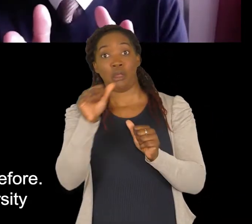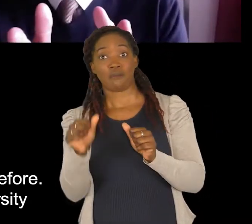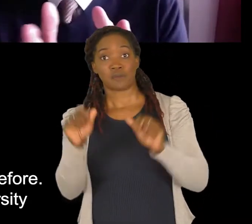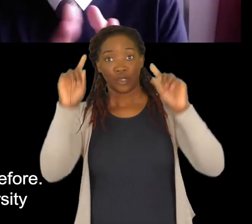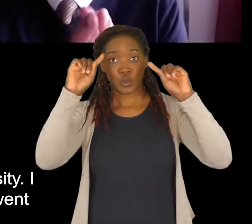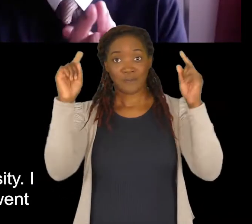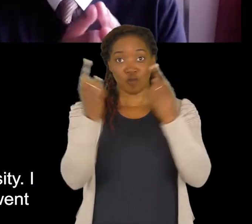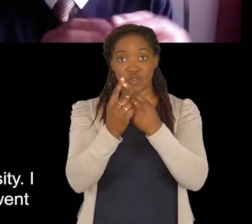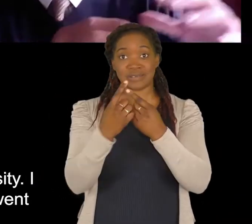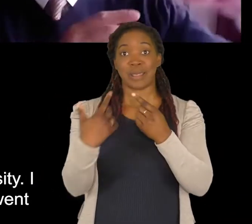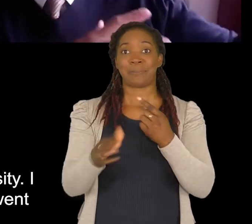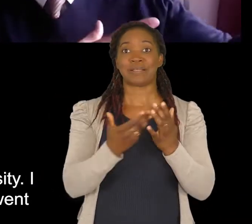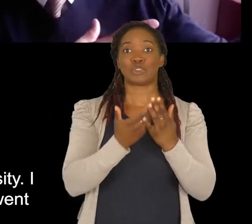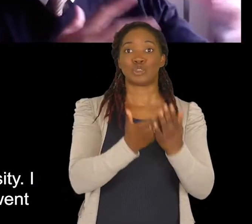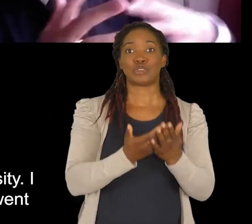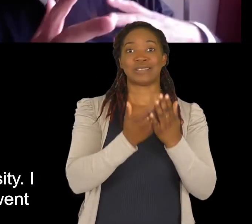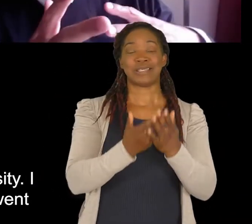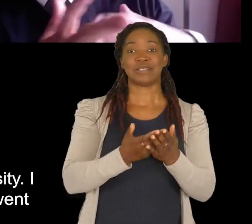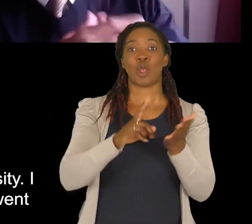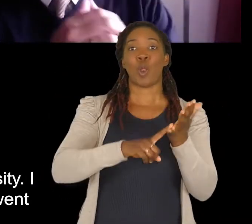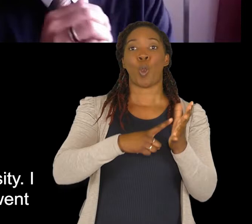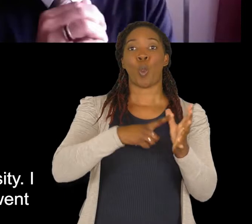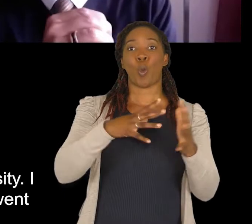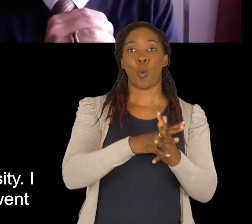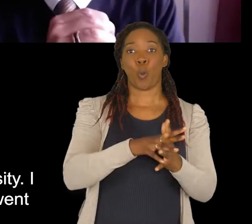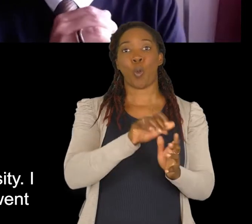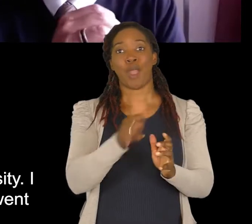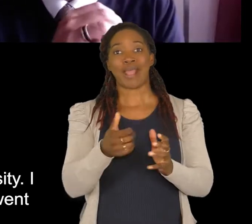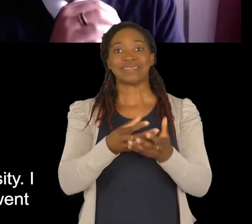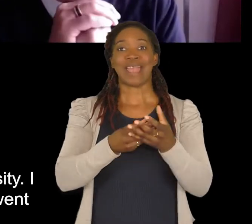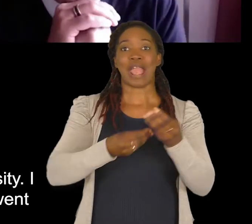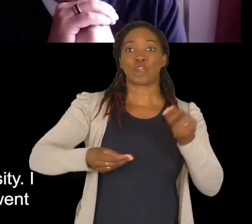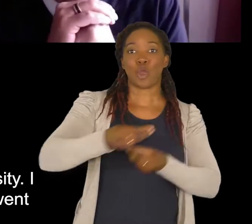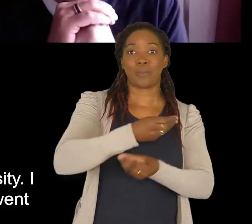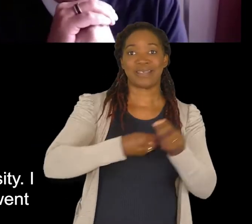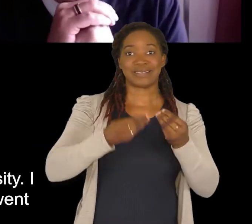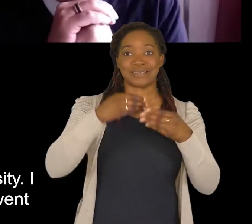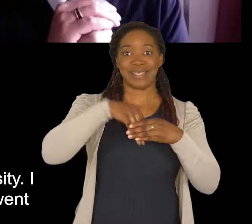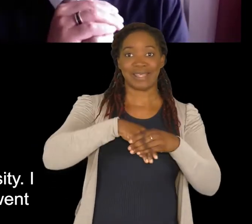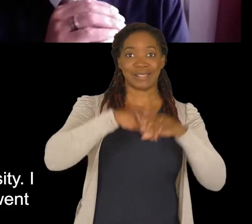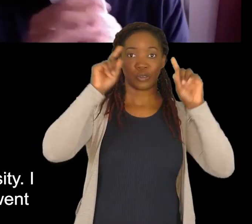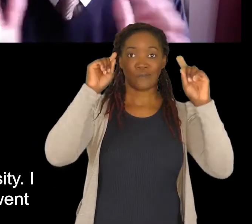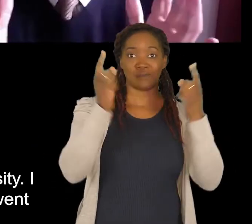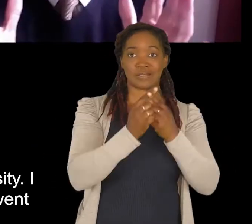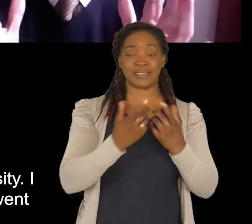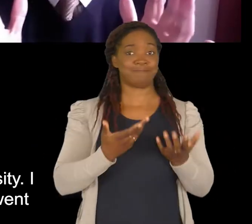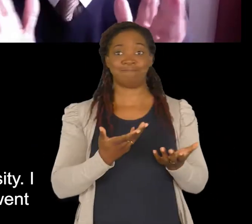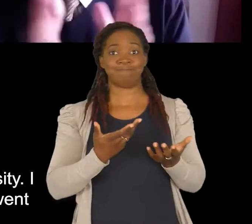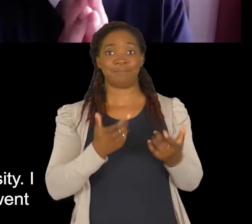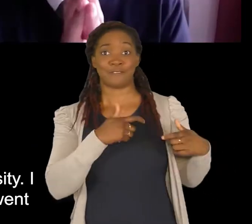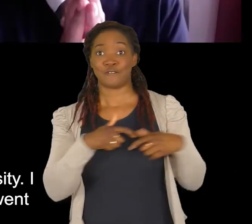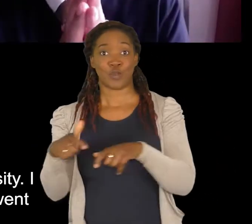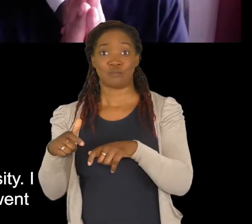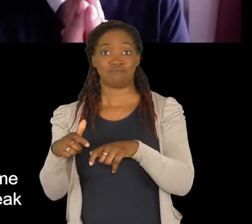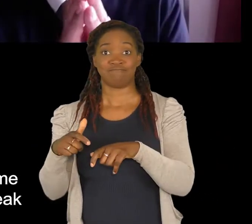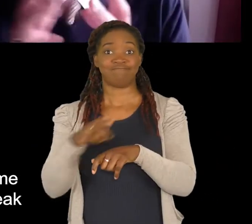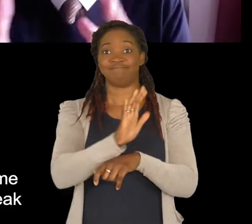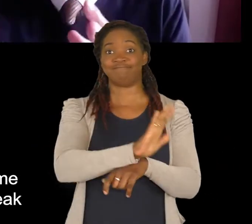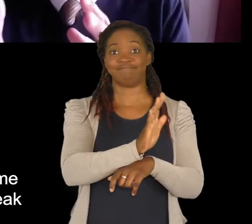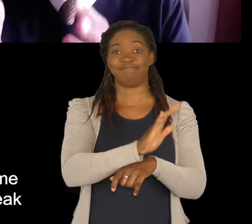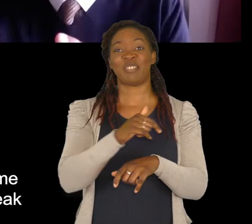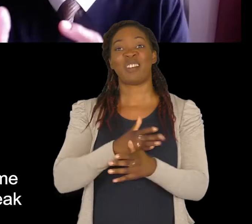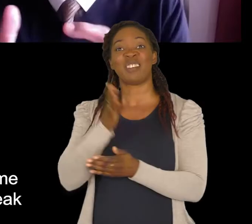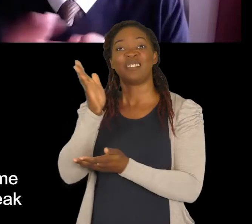my university days. So I studied law and economics at university, and I actually didn't do anything to do with law. I went